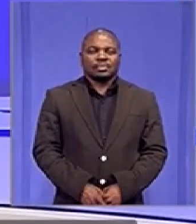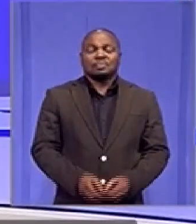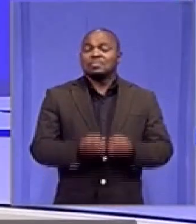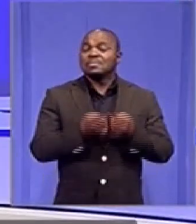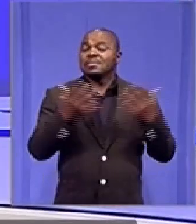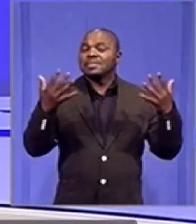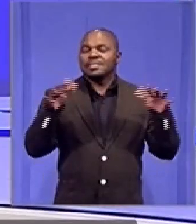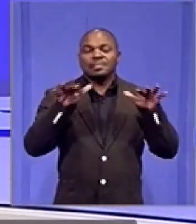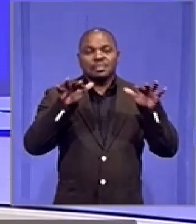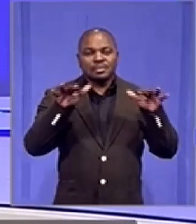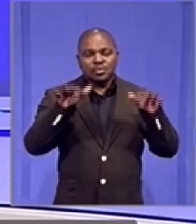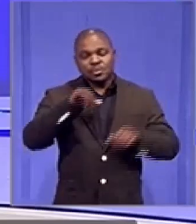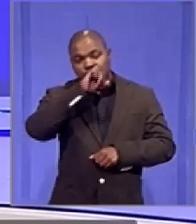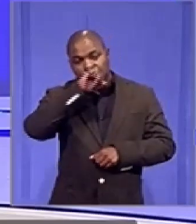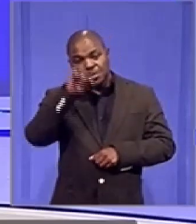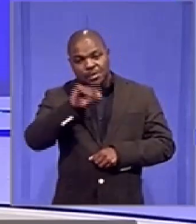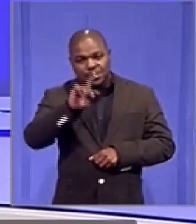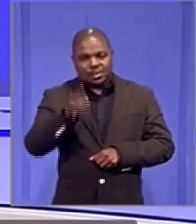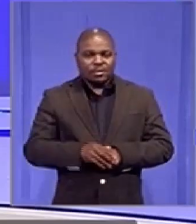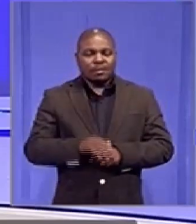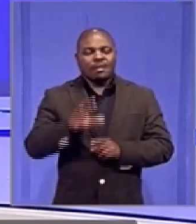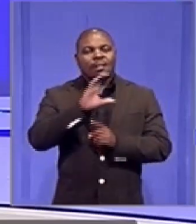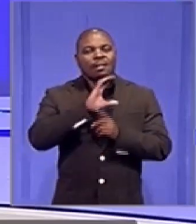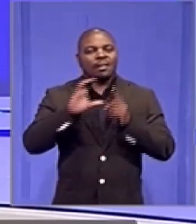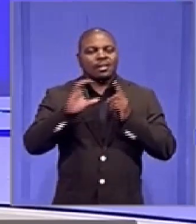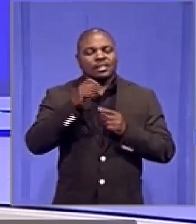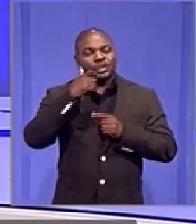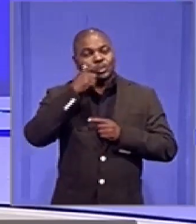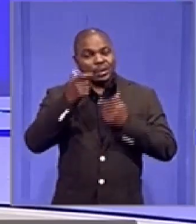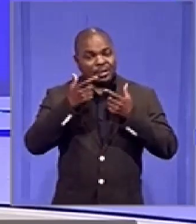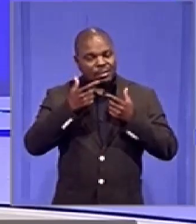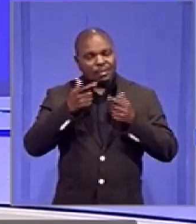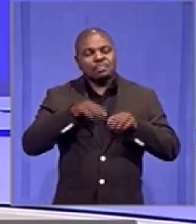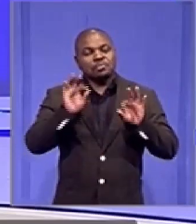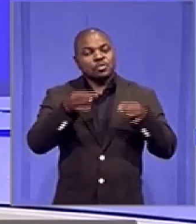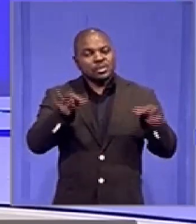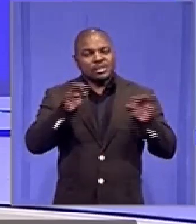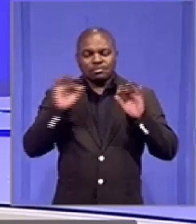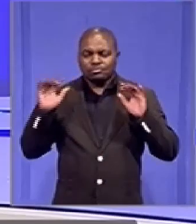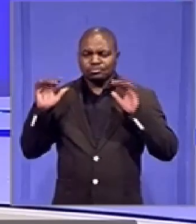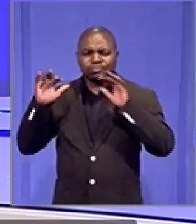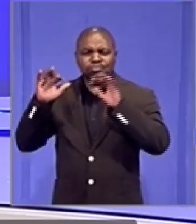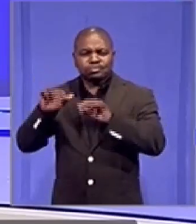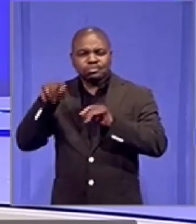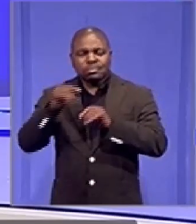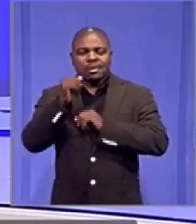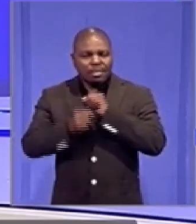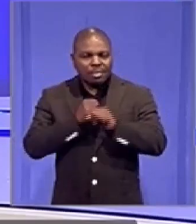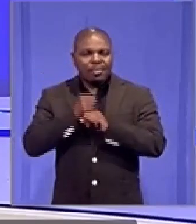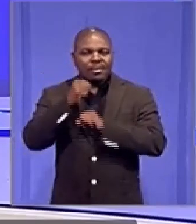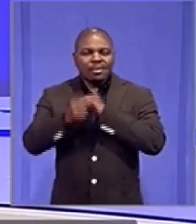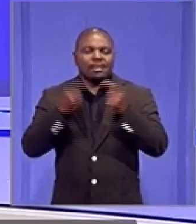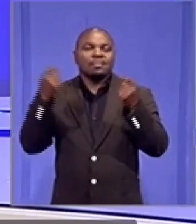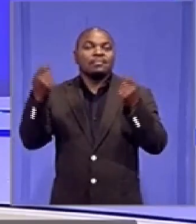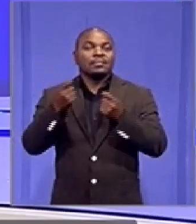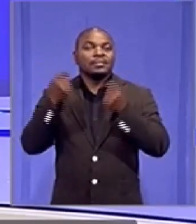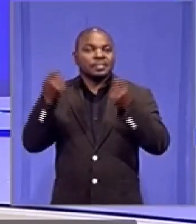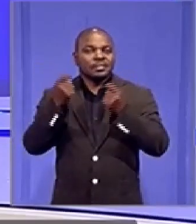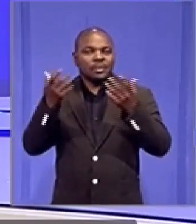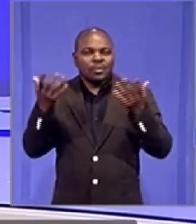Boididi jwa barati le balatedi ba mmino wa setso wa Setswana bo ne bo thologetse kwa moletlong wa ngwaga le ngwaga wa mmino